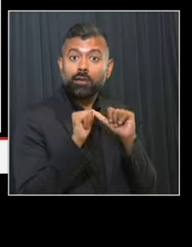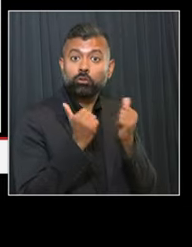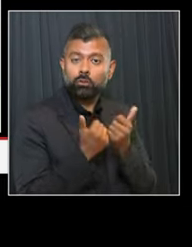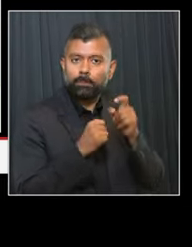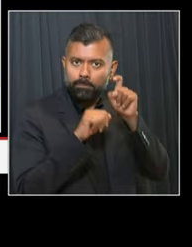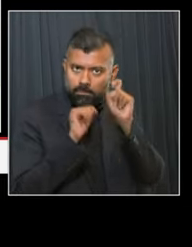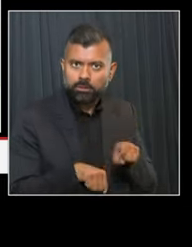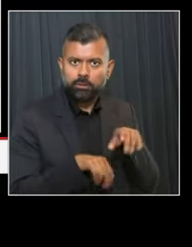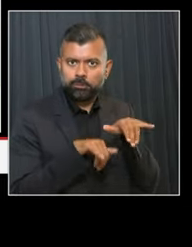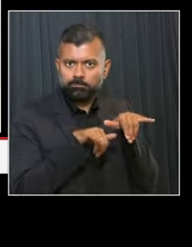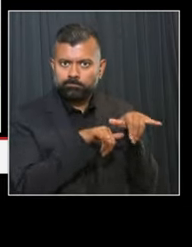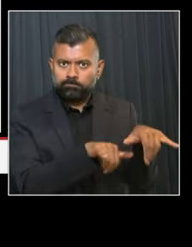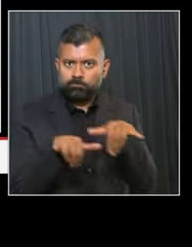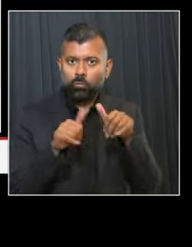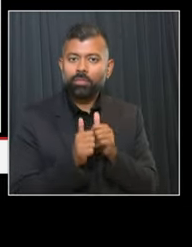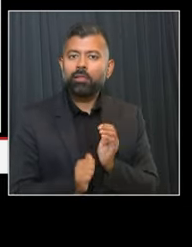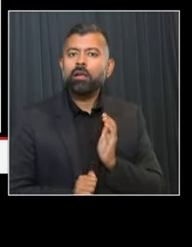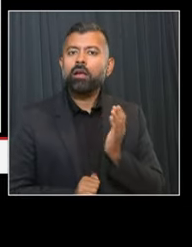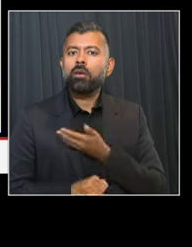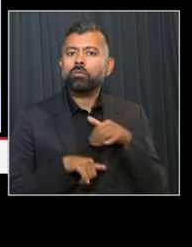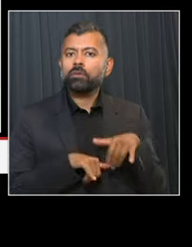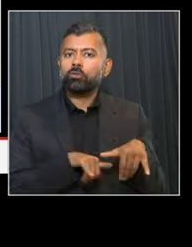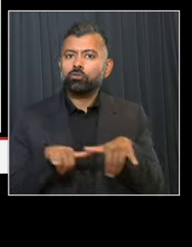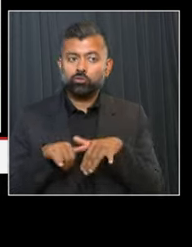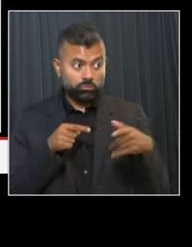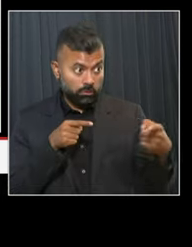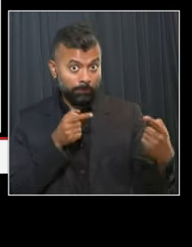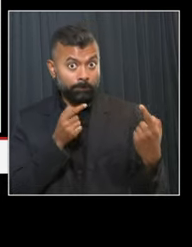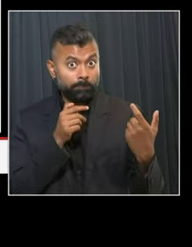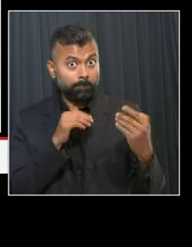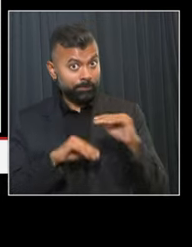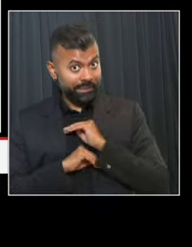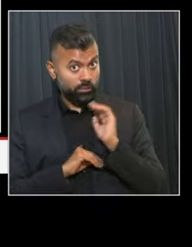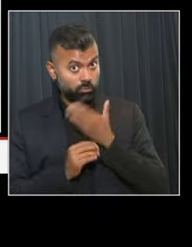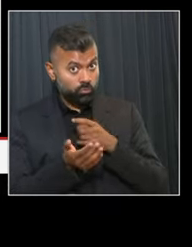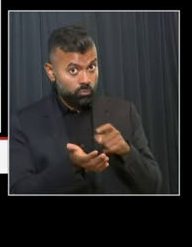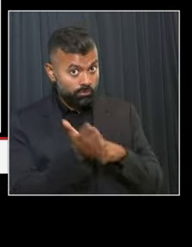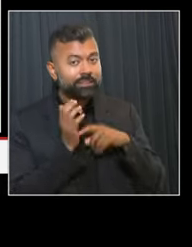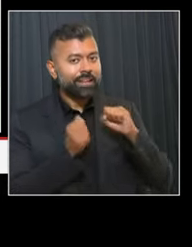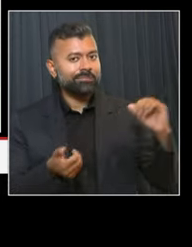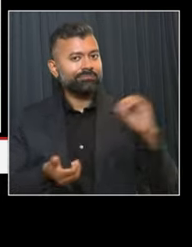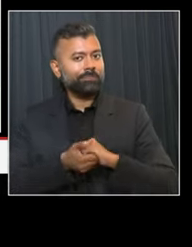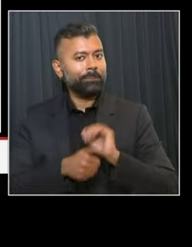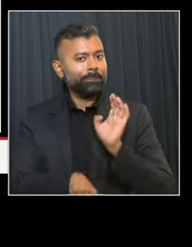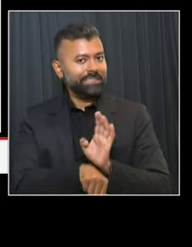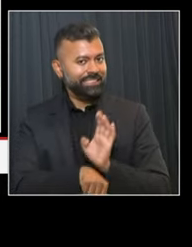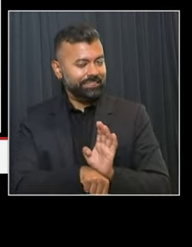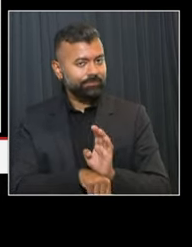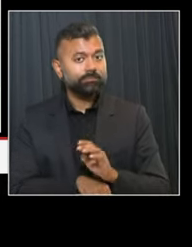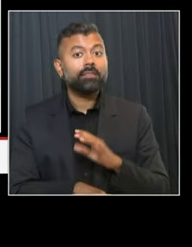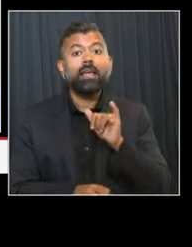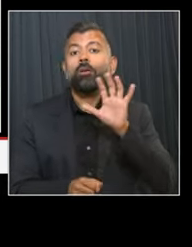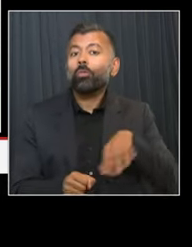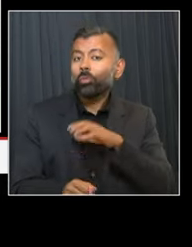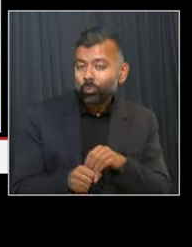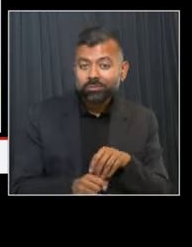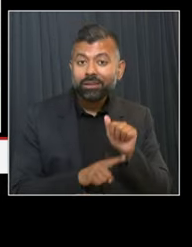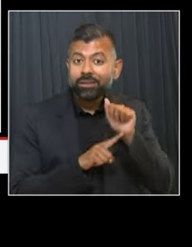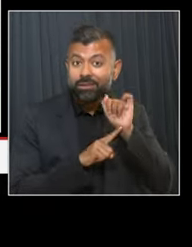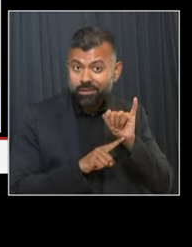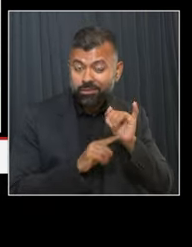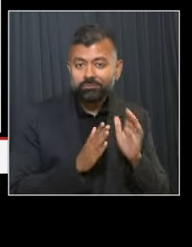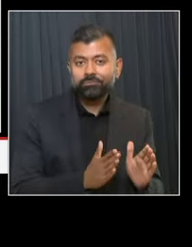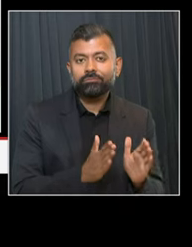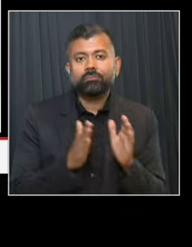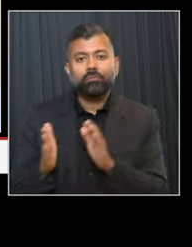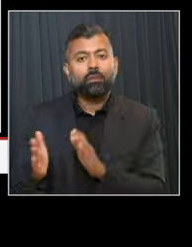operate under common practices and best practices on cybersecurity and AI in particular, as we grow that capability, it will be important for all of